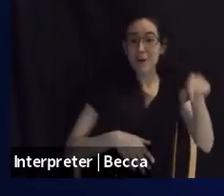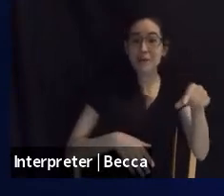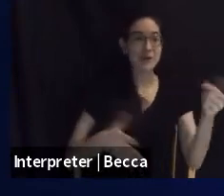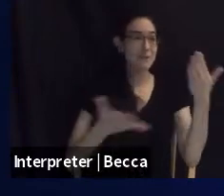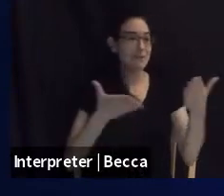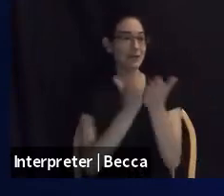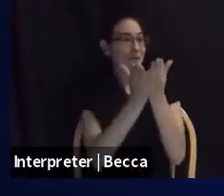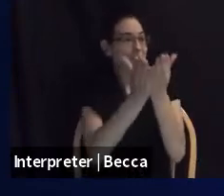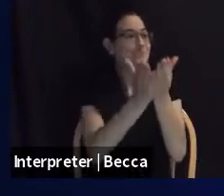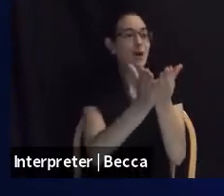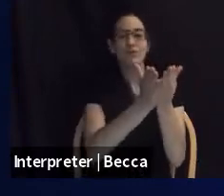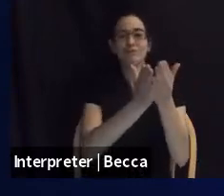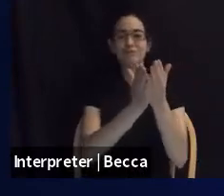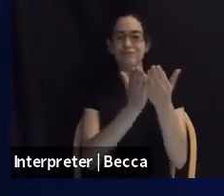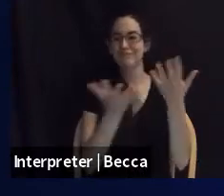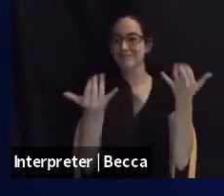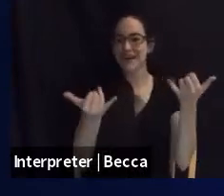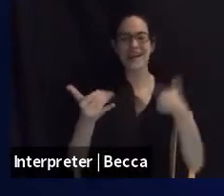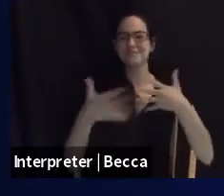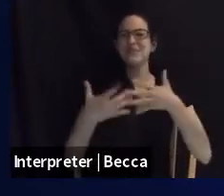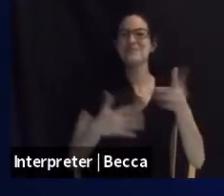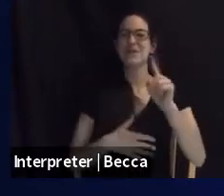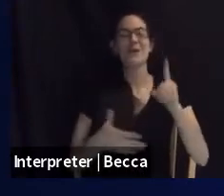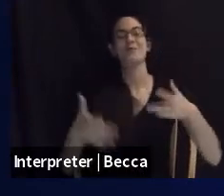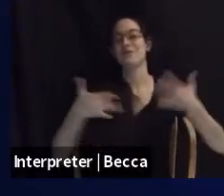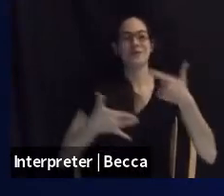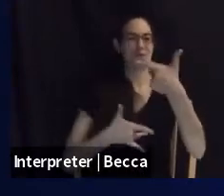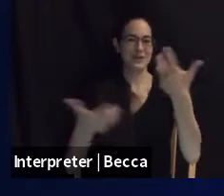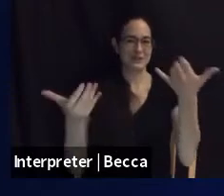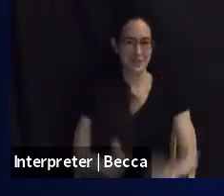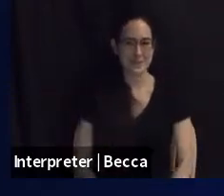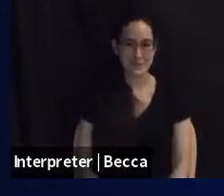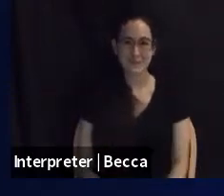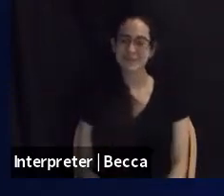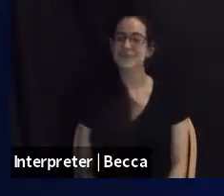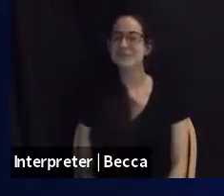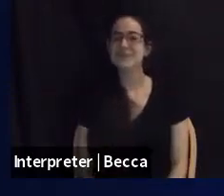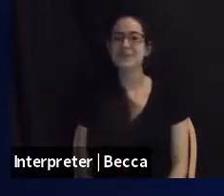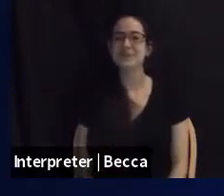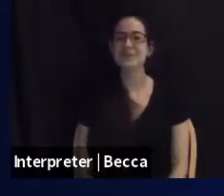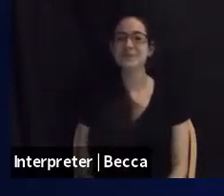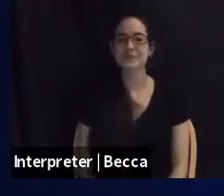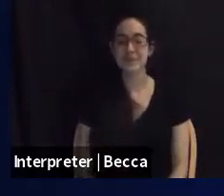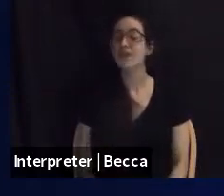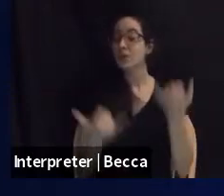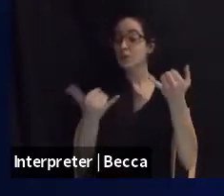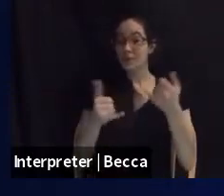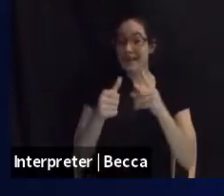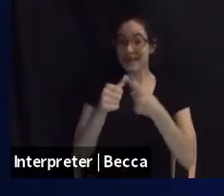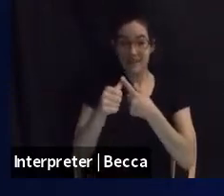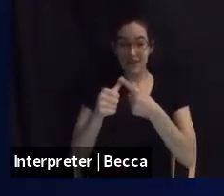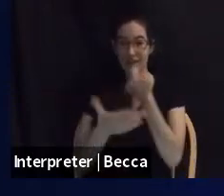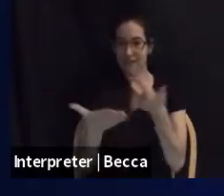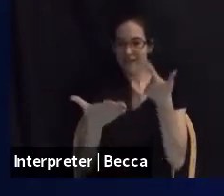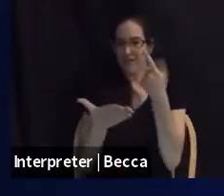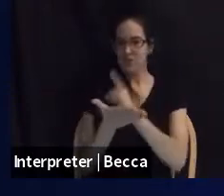knows where you are, but we're just glad that you're with us. Now today is the first of a few weeks coming up that you don't really want to miss, whether